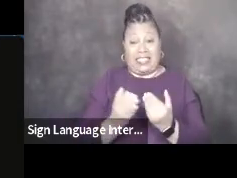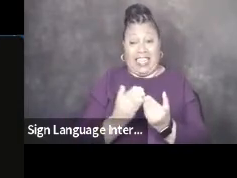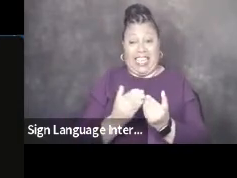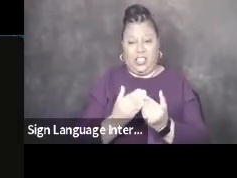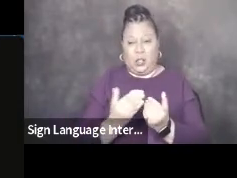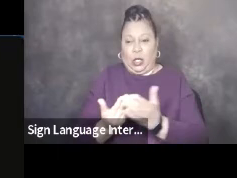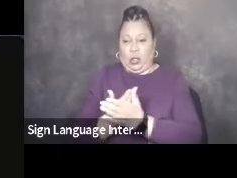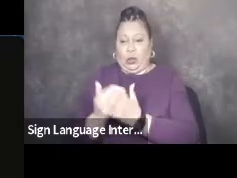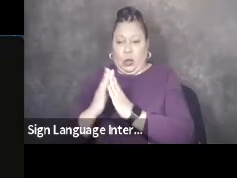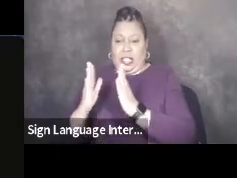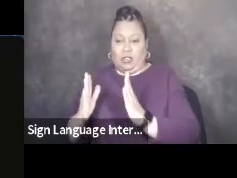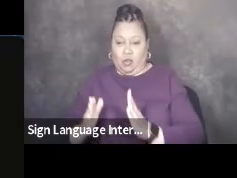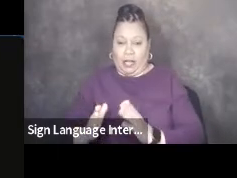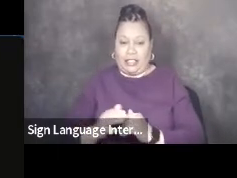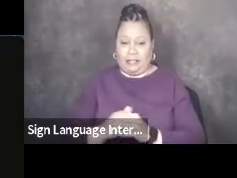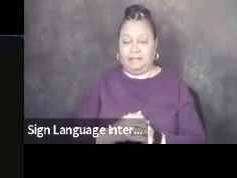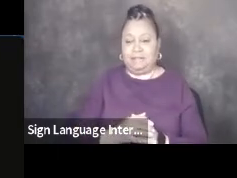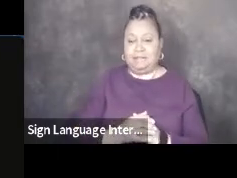new construction.